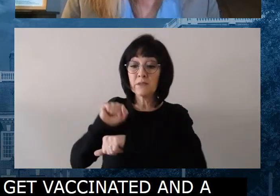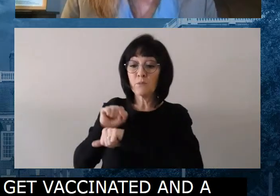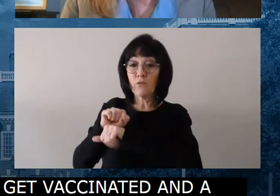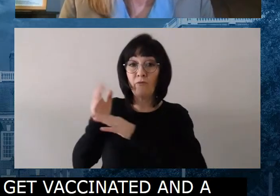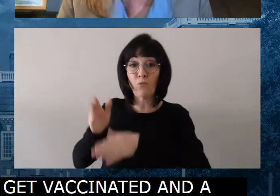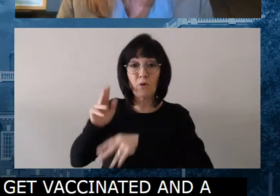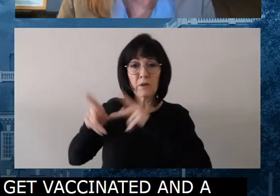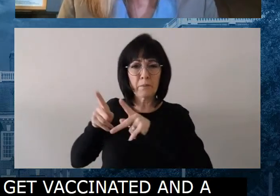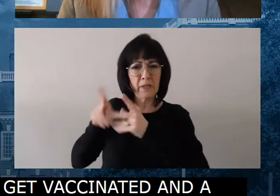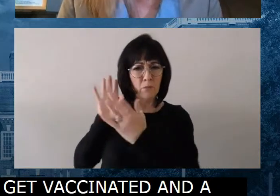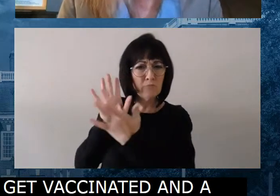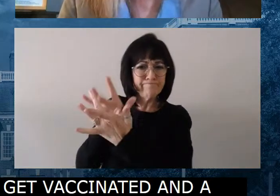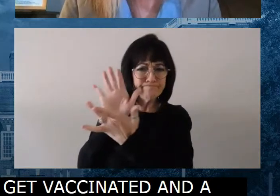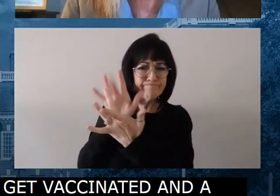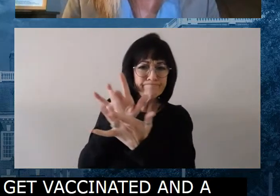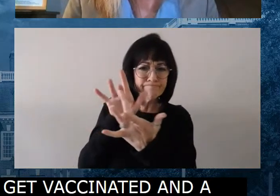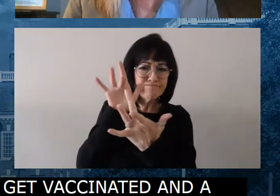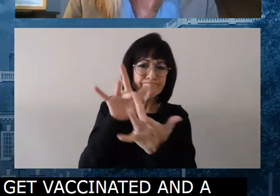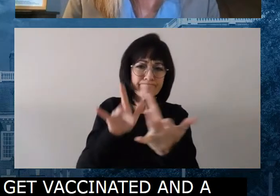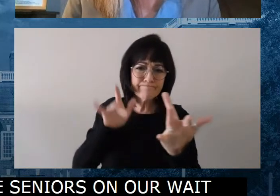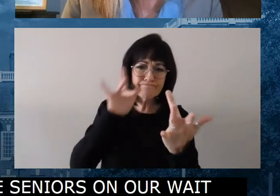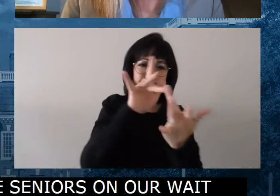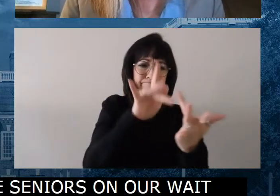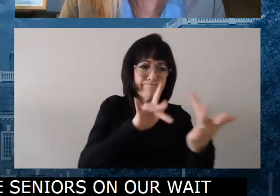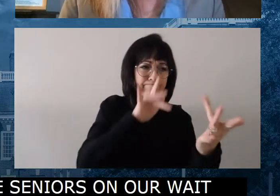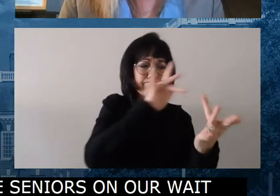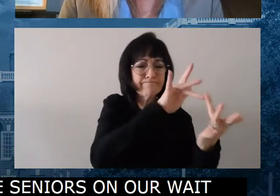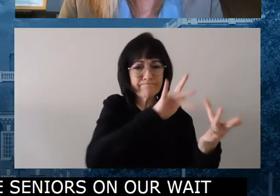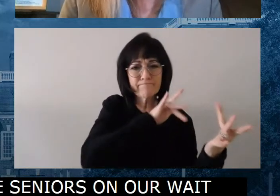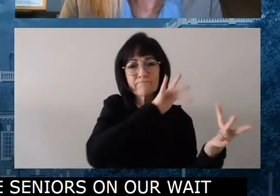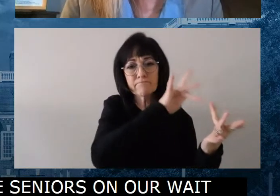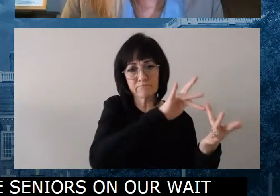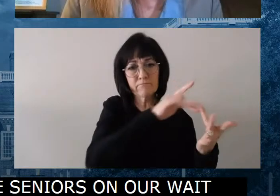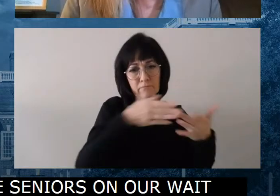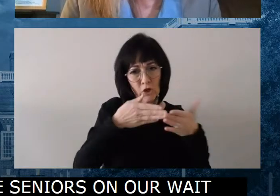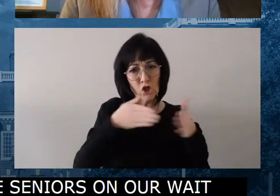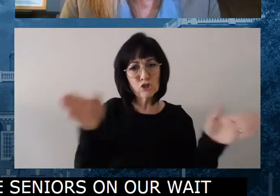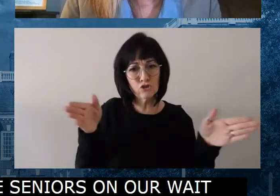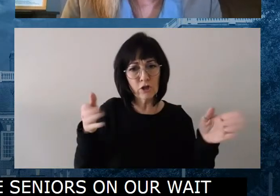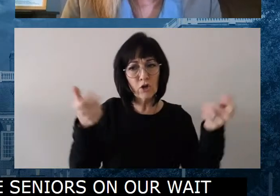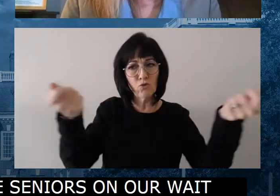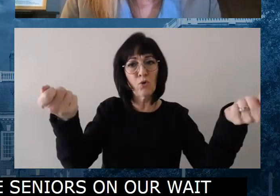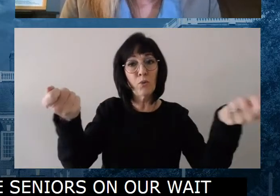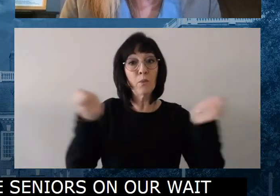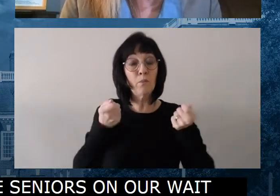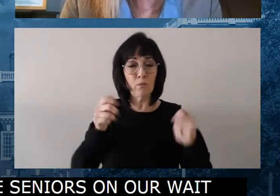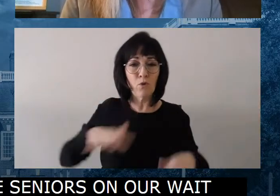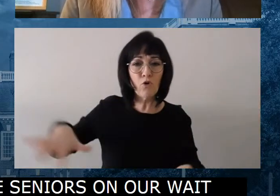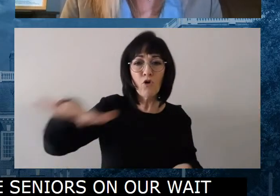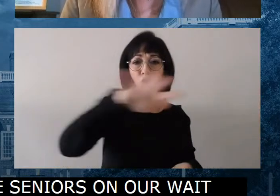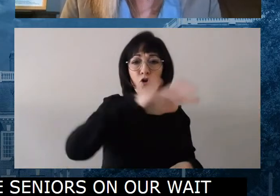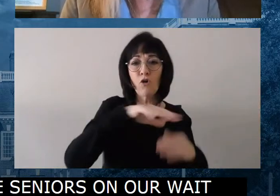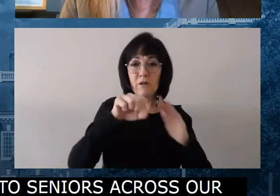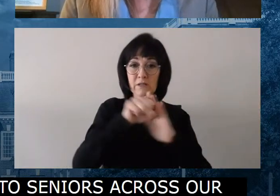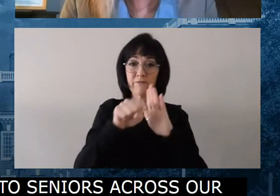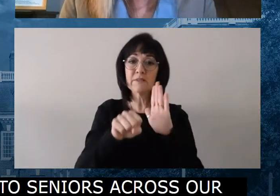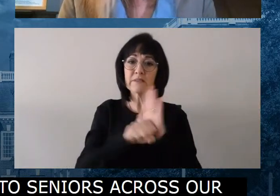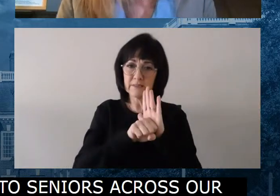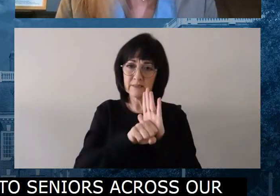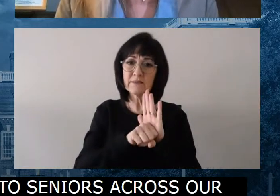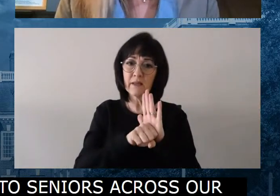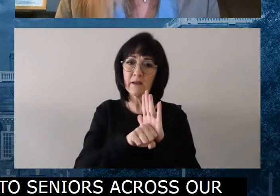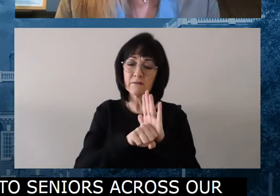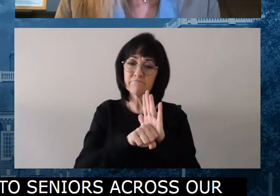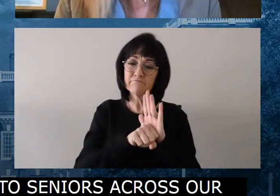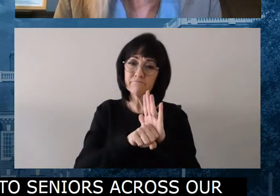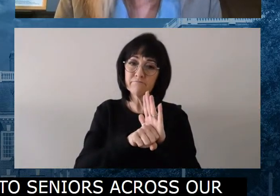there was a general invite to seniors across our state, even those who weren't on the wait list. And the reality